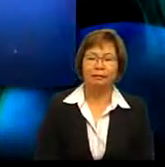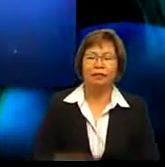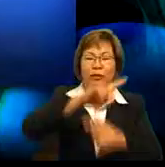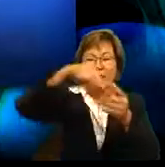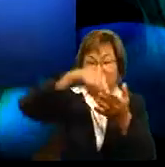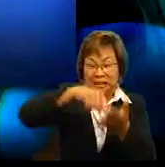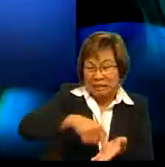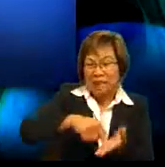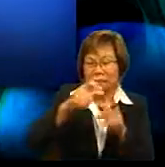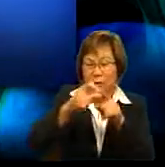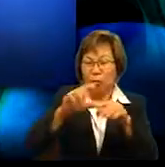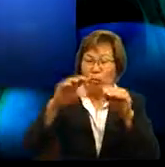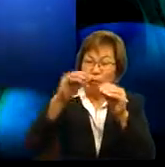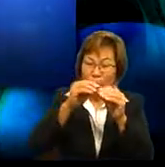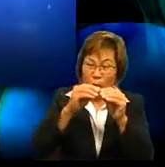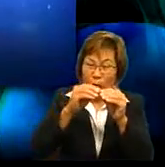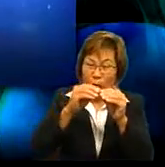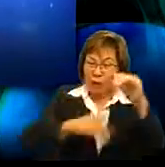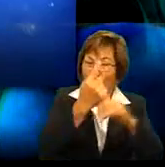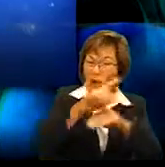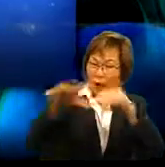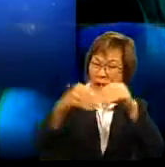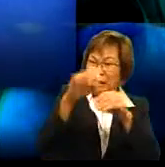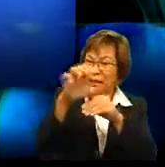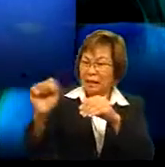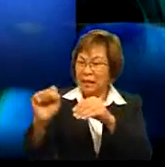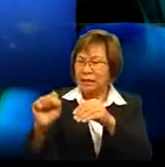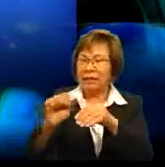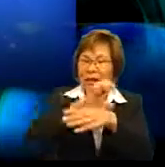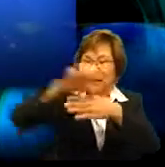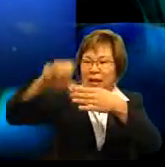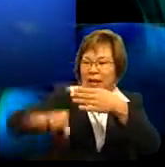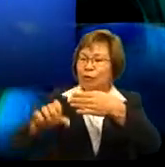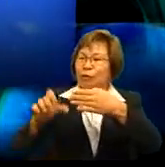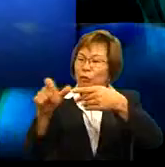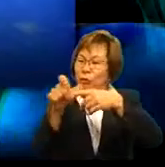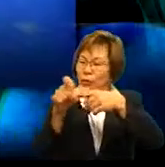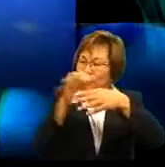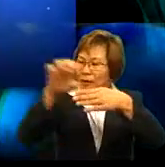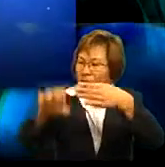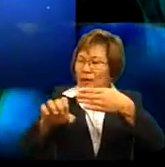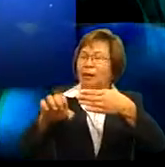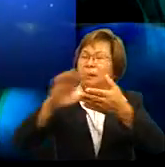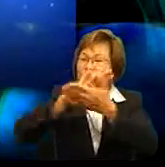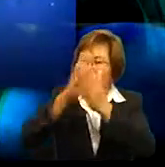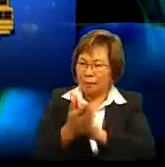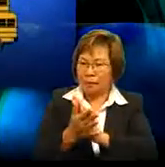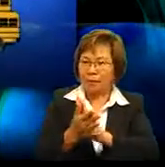When these words are more than one, you usually add es at the end of the word. So these words would